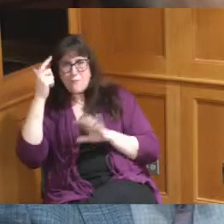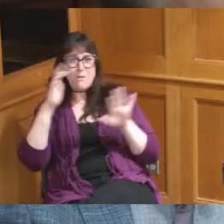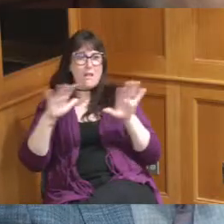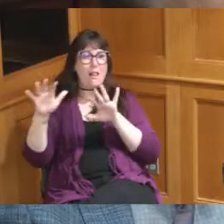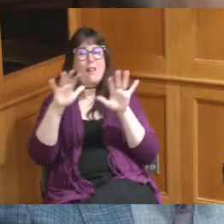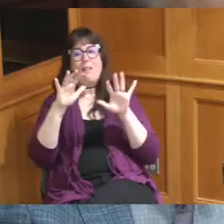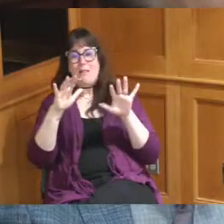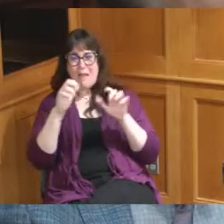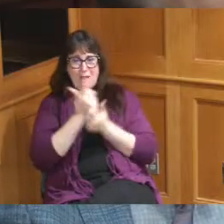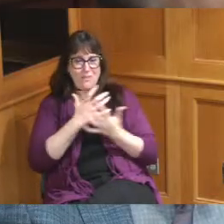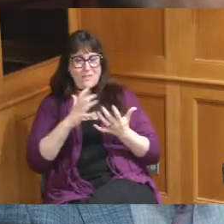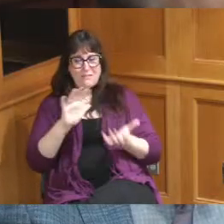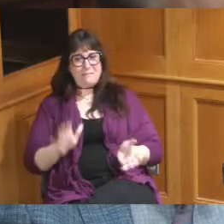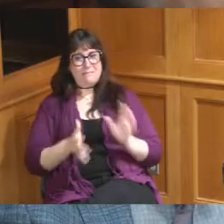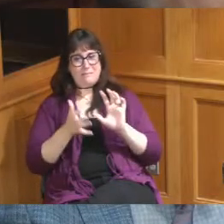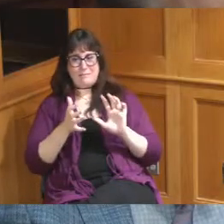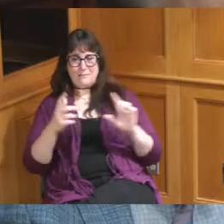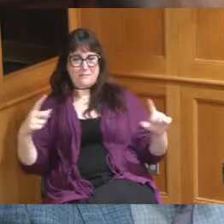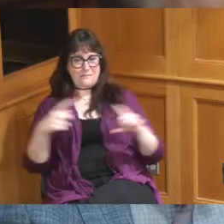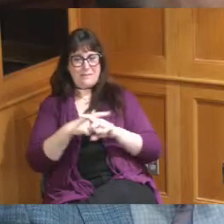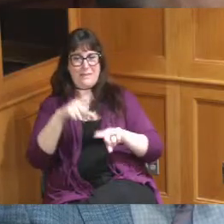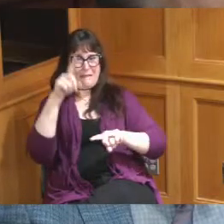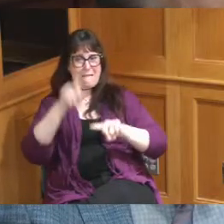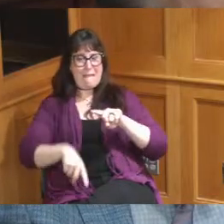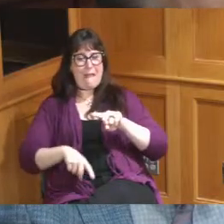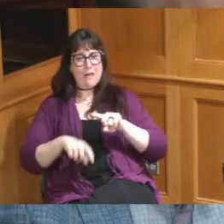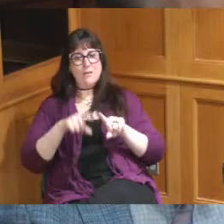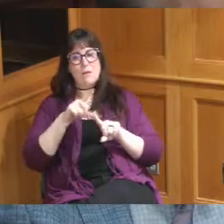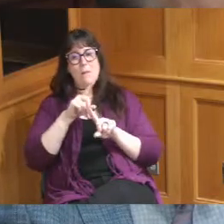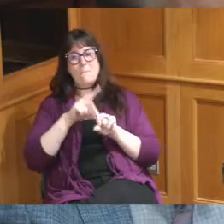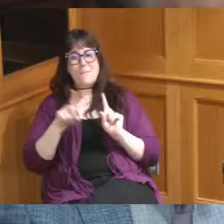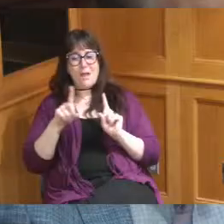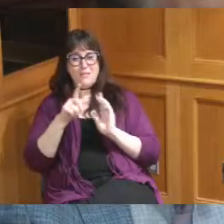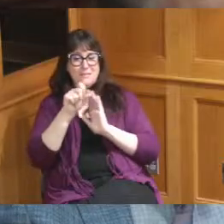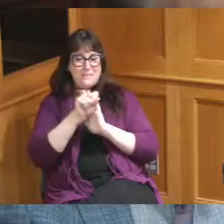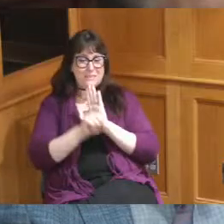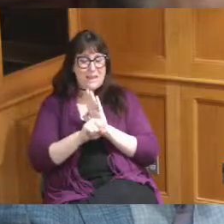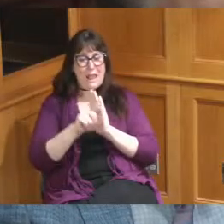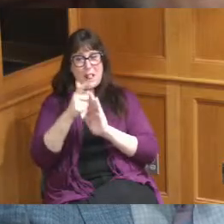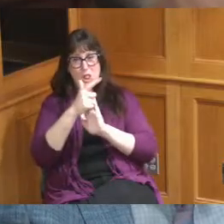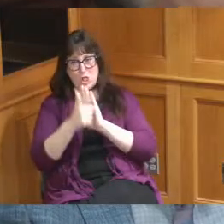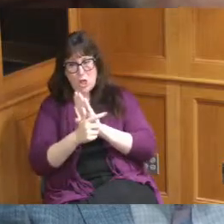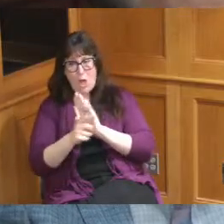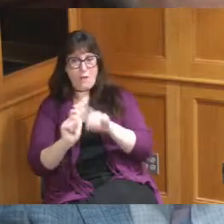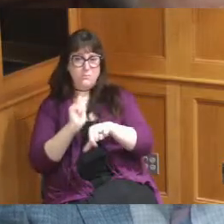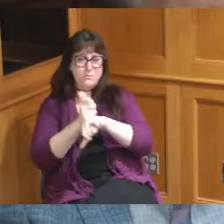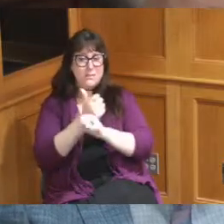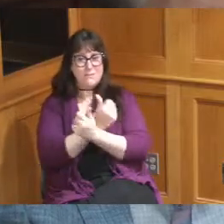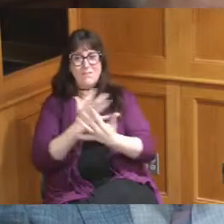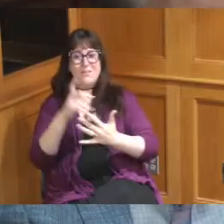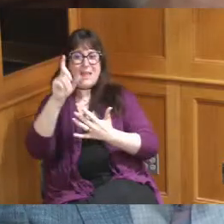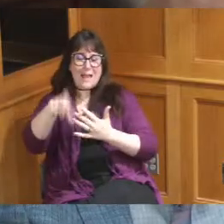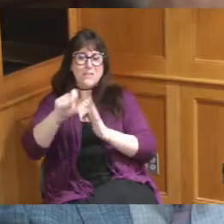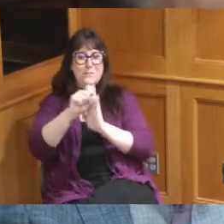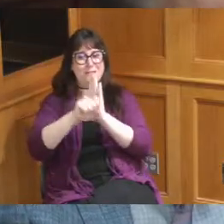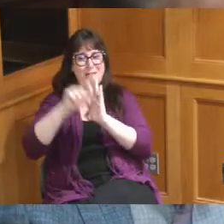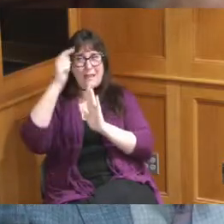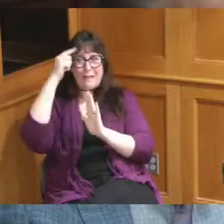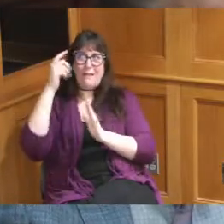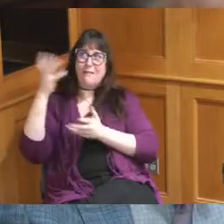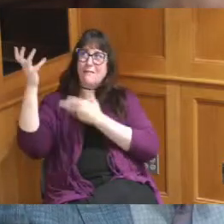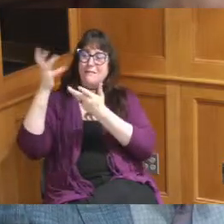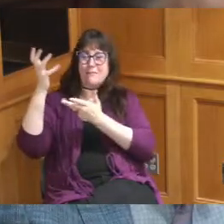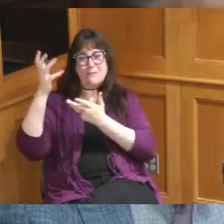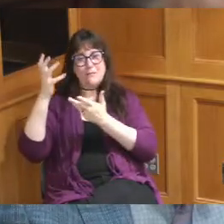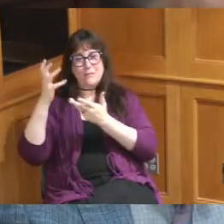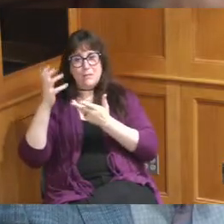of state law would have to be done at the state level. And I think, Senator, when I was at the meeting, the town